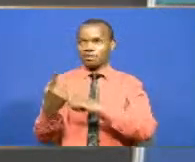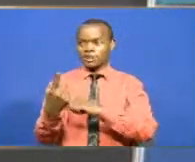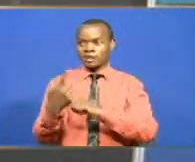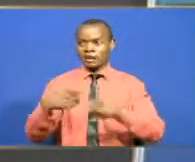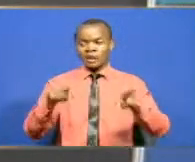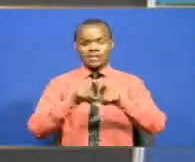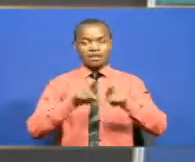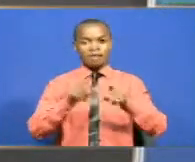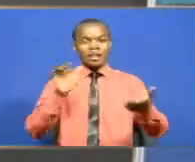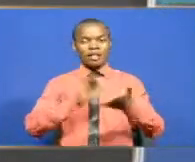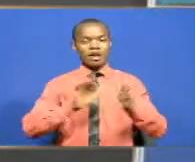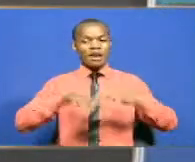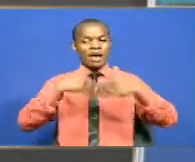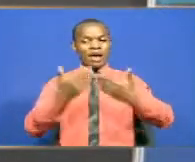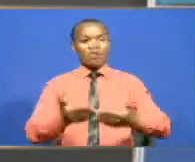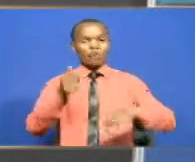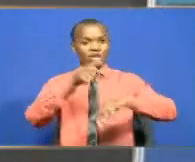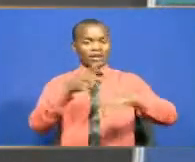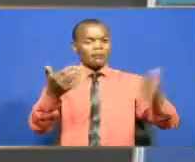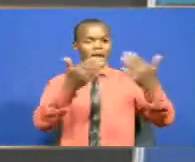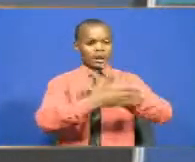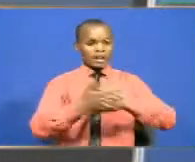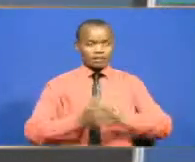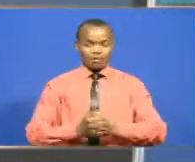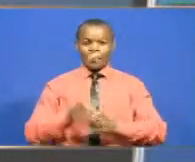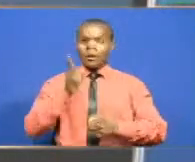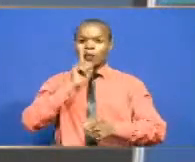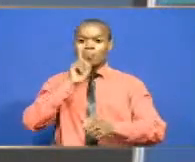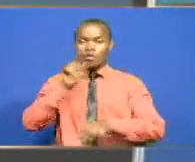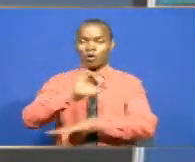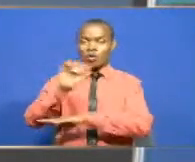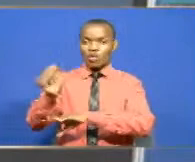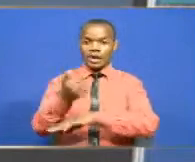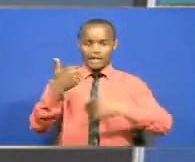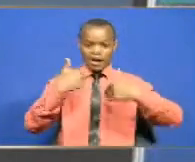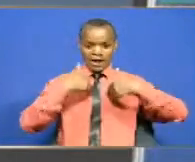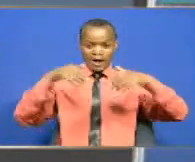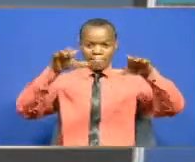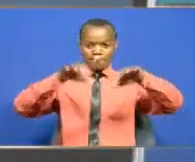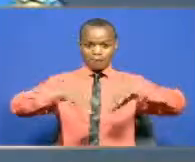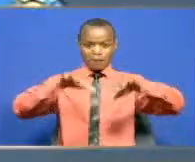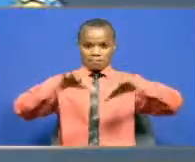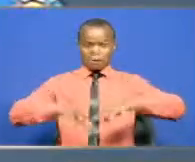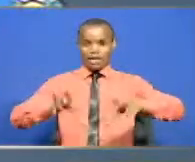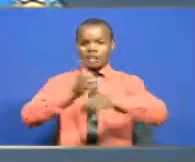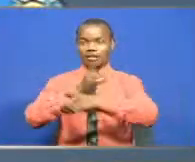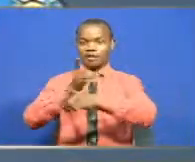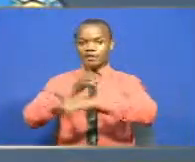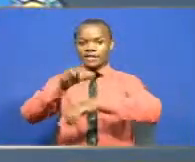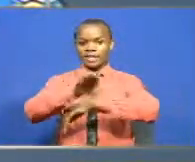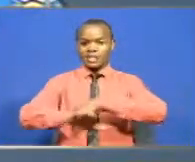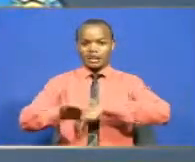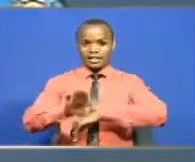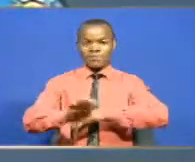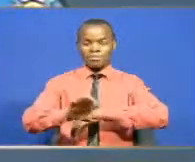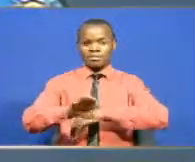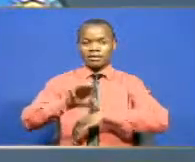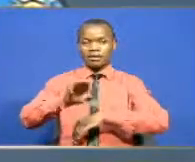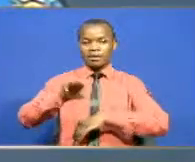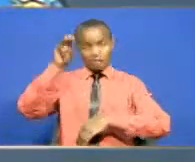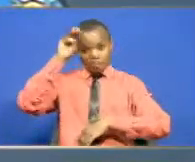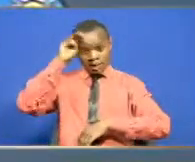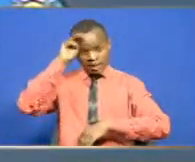how the nights will be. Tomorrow we're waking up to rains across the country, right from Mandera,